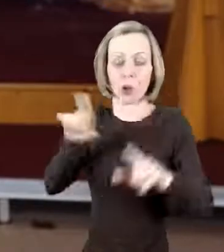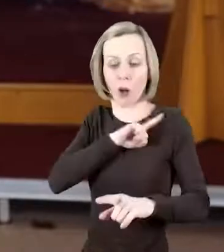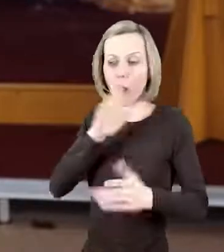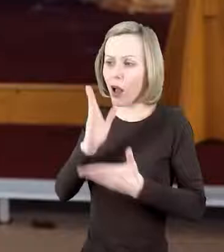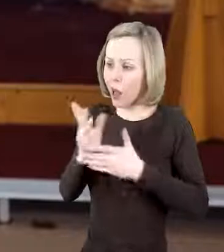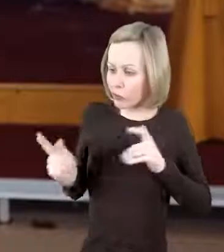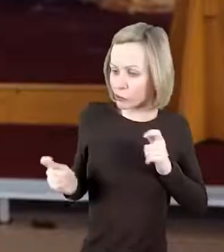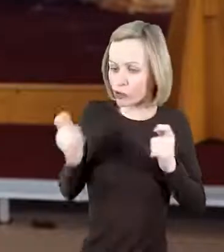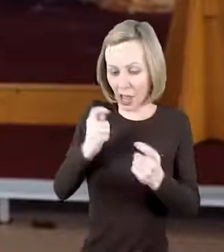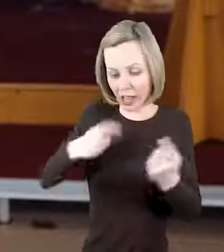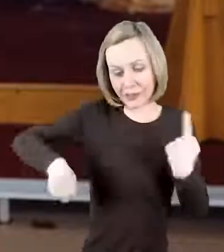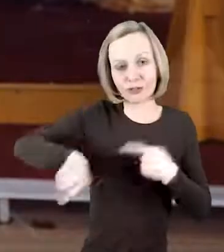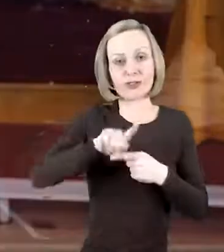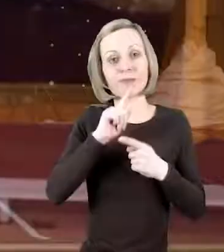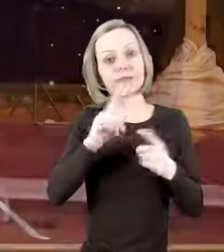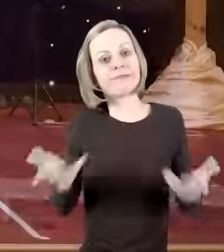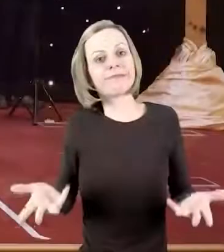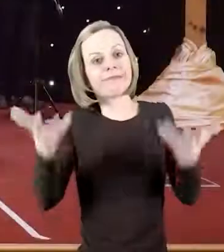us. Let's stand to sing.